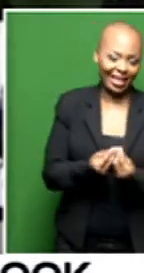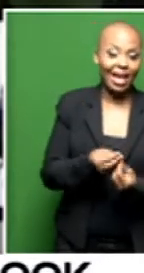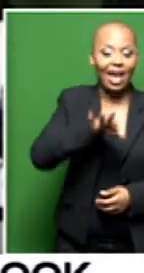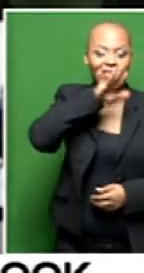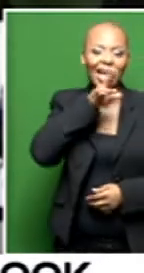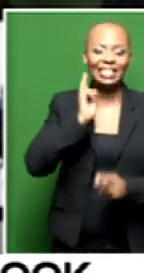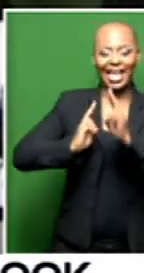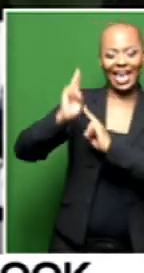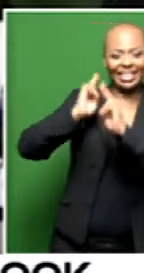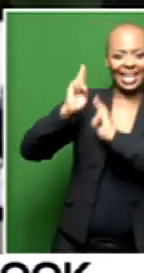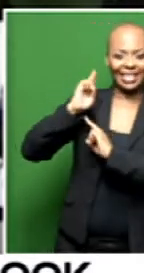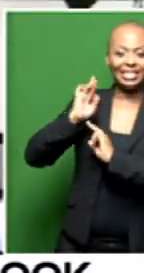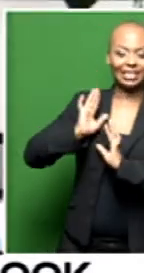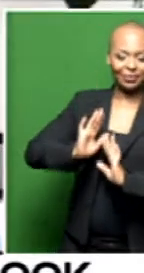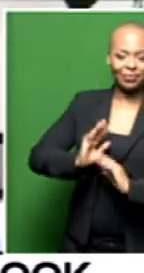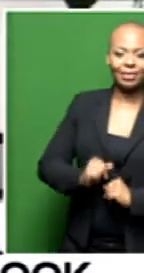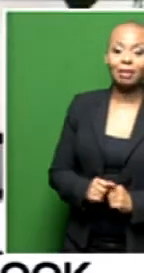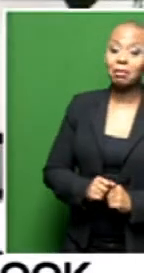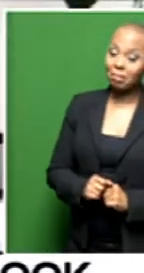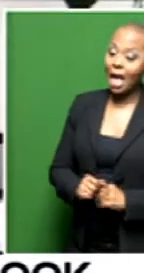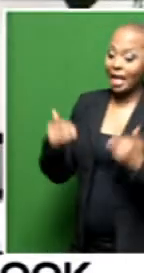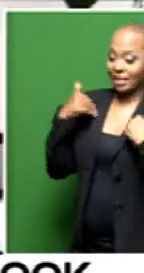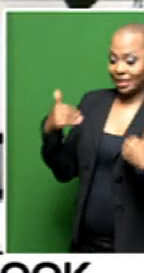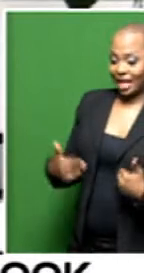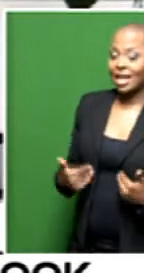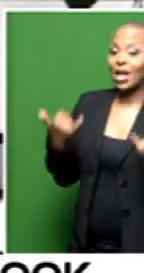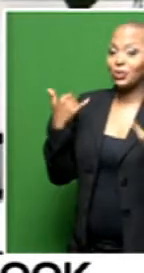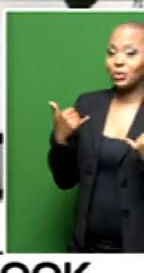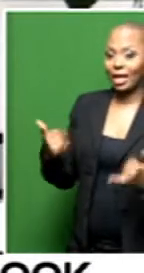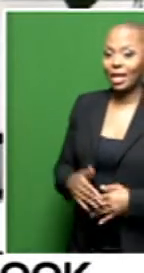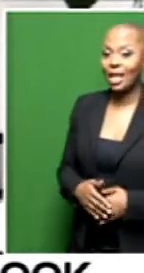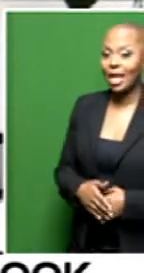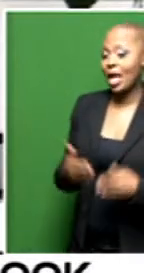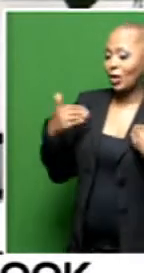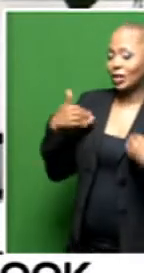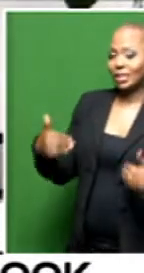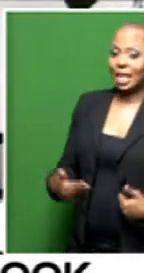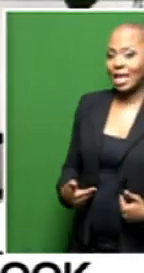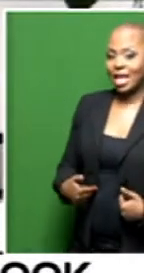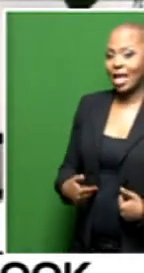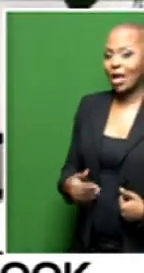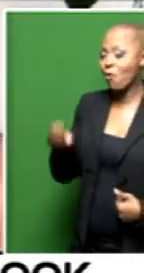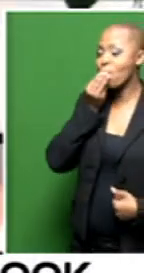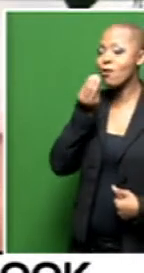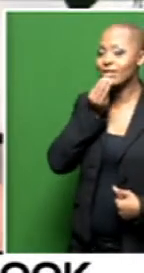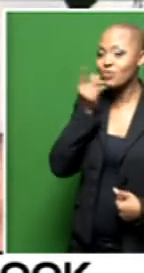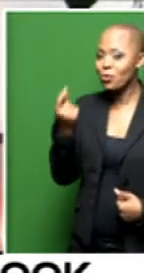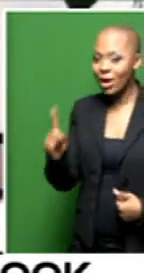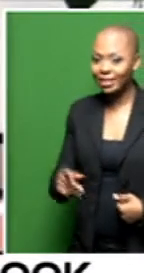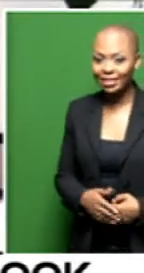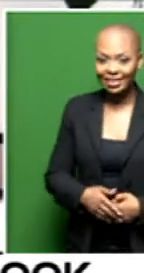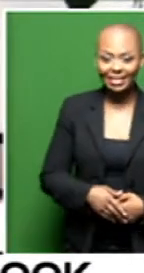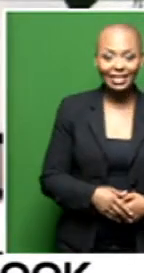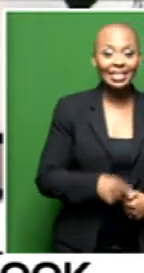Afrikaans heritage. Yeah. So Herman, it's Sunday. What are you making for Sondagkos? Oh, for Sondagkos. Listen, my day on a